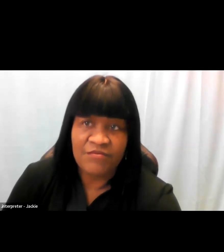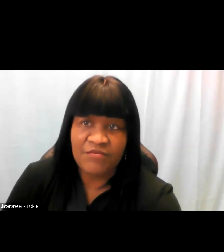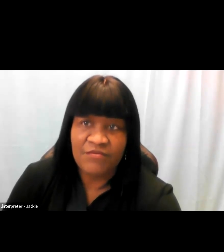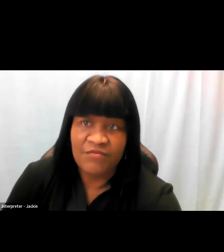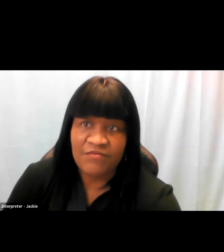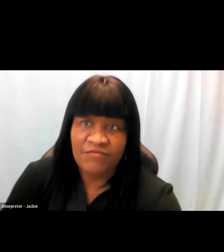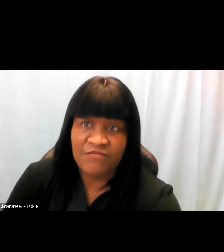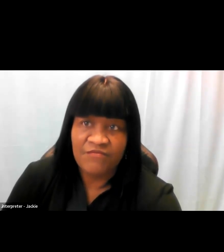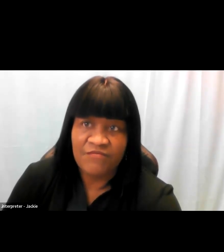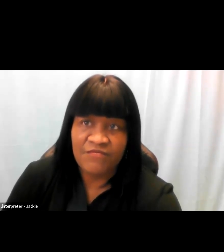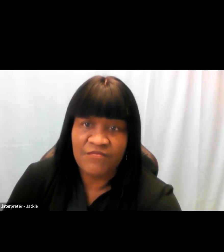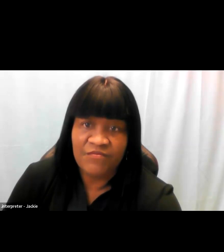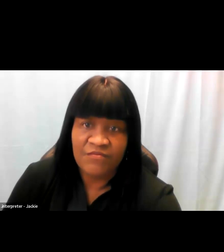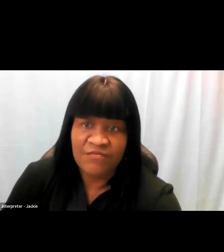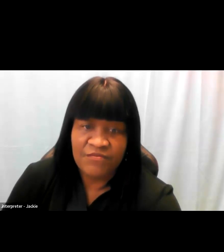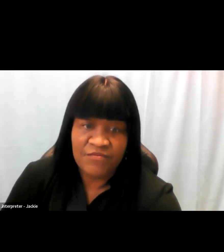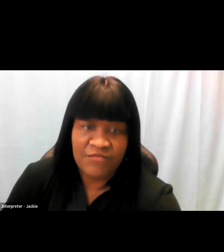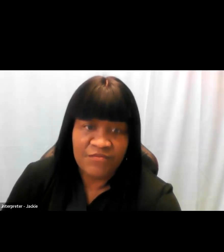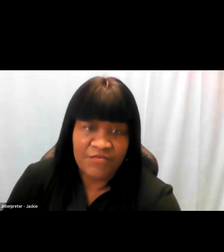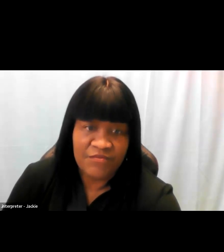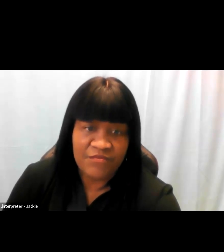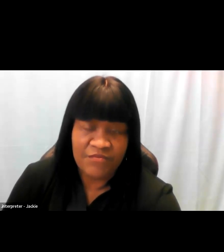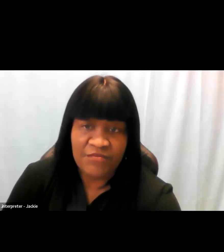I think you're on mute, Puck. There you go.